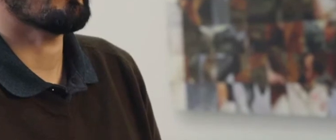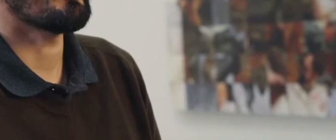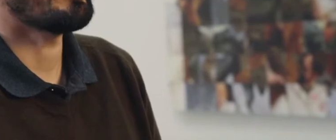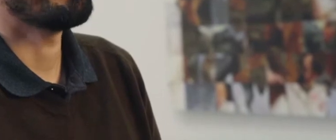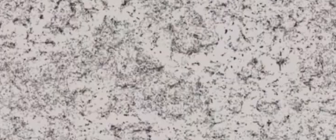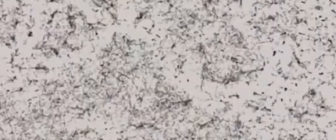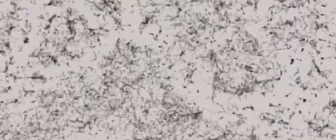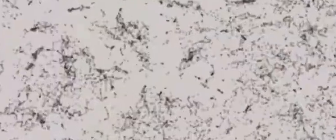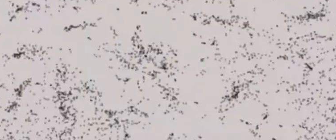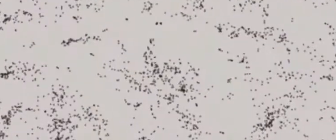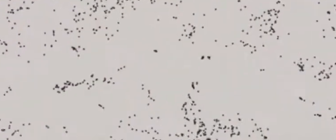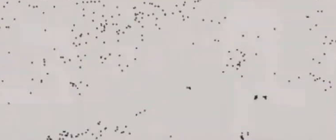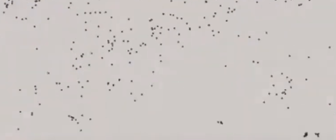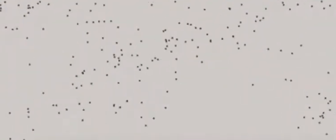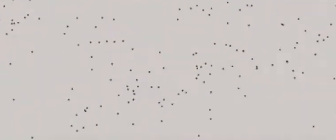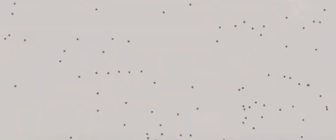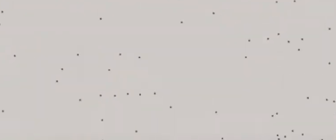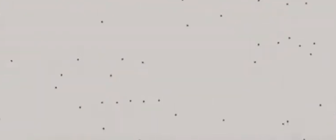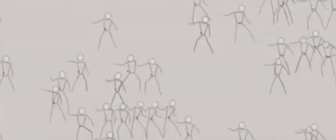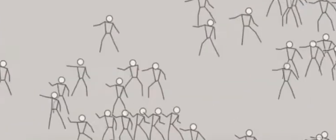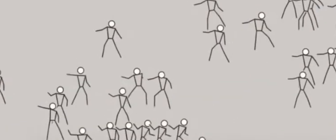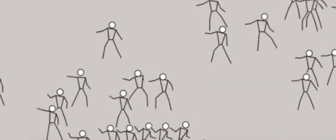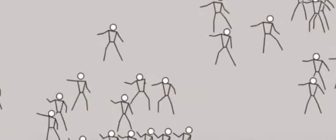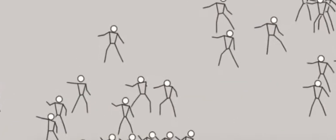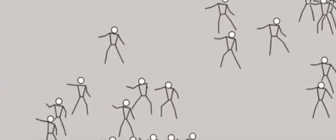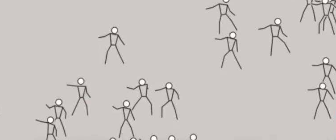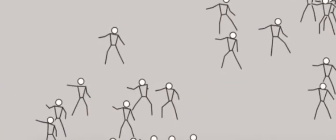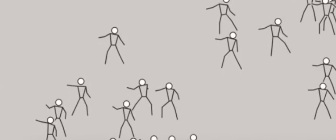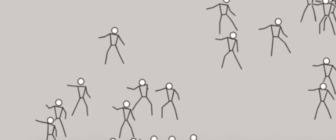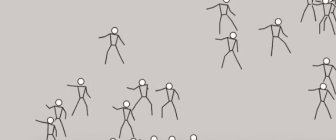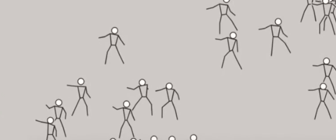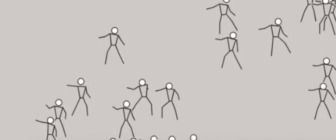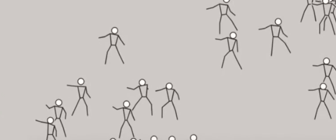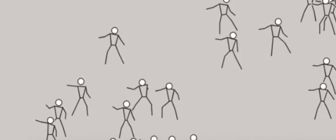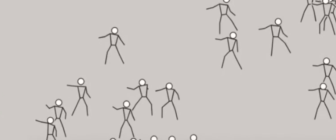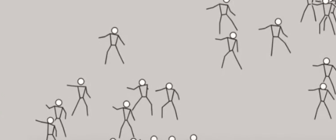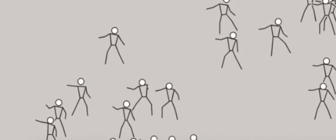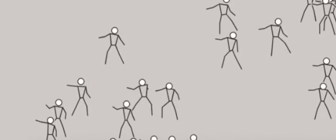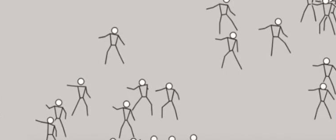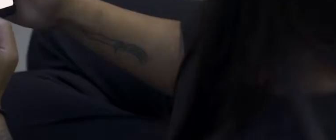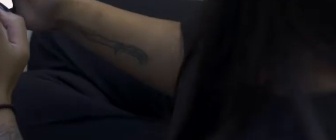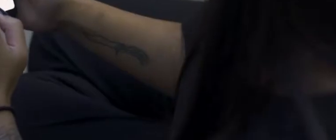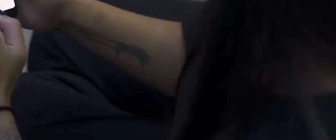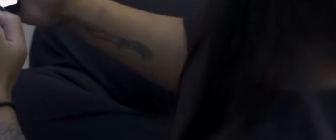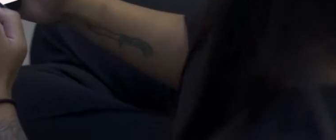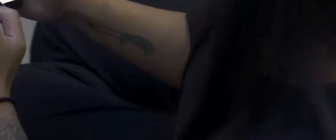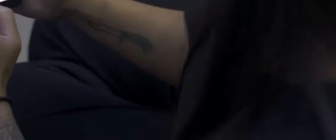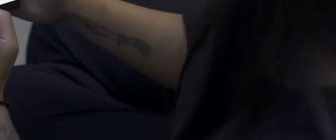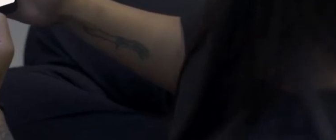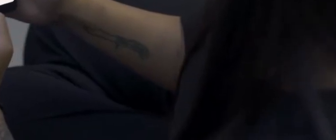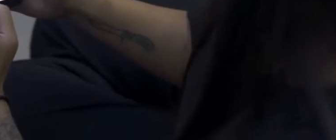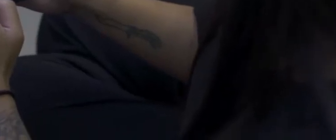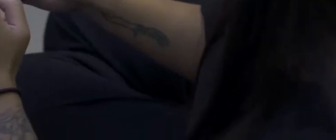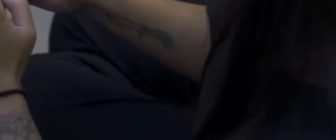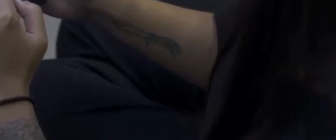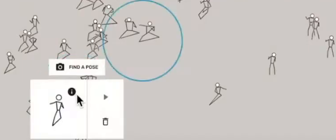map using your body. It gives you an atlas or a map of all of the moves in the archive. You get a sense